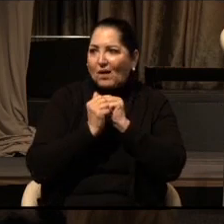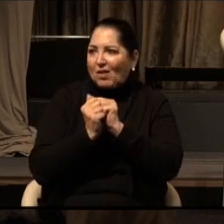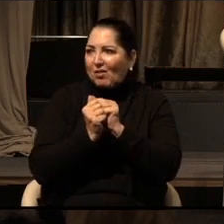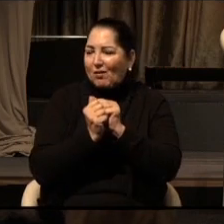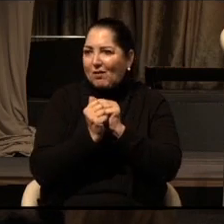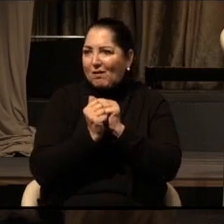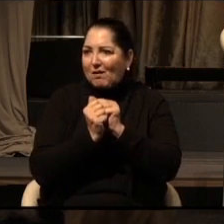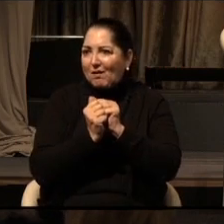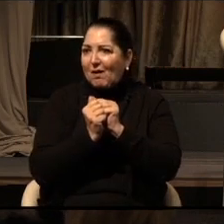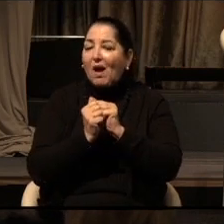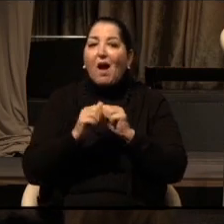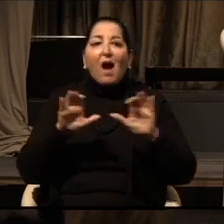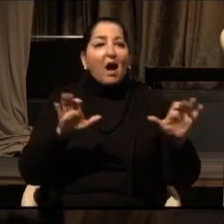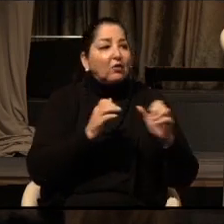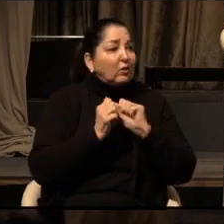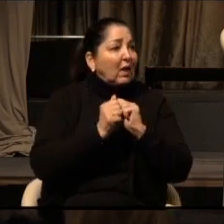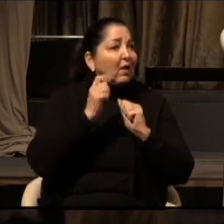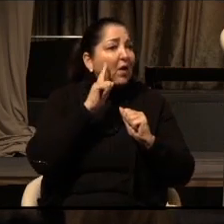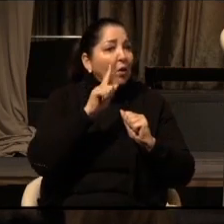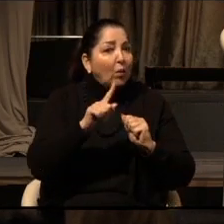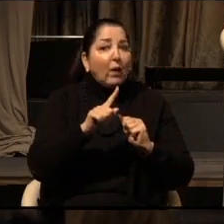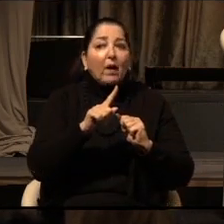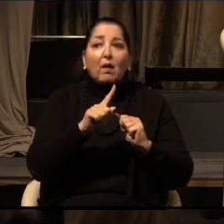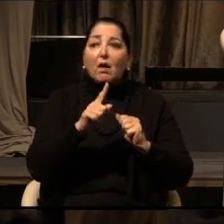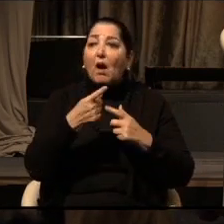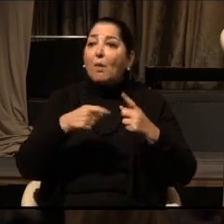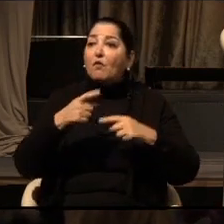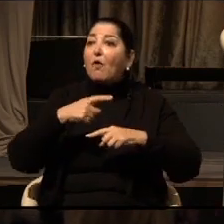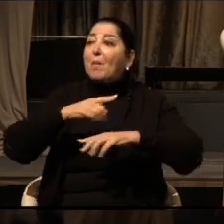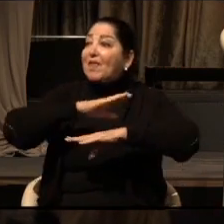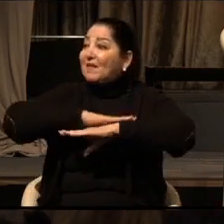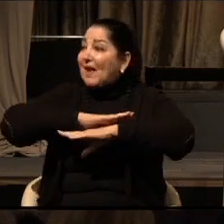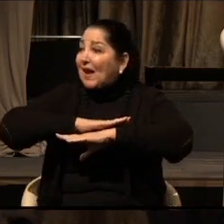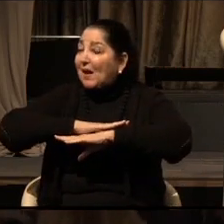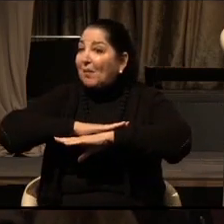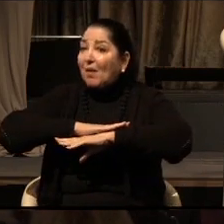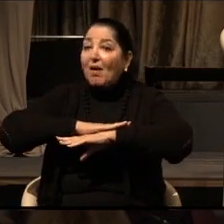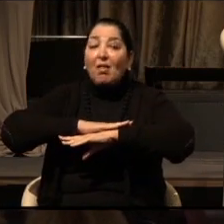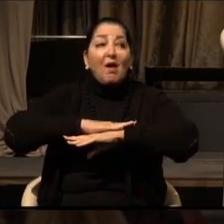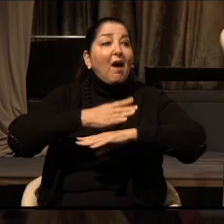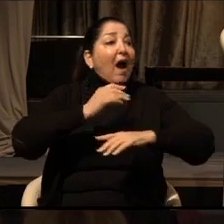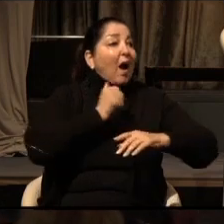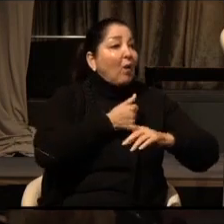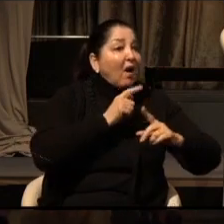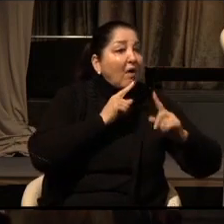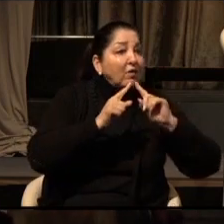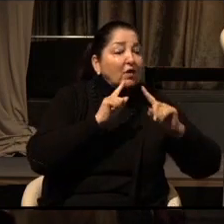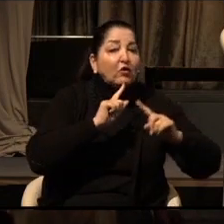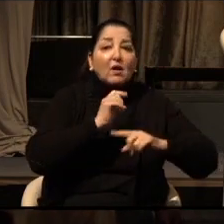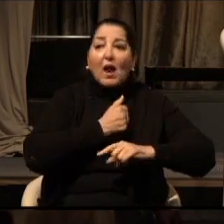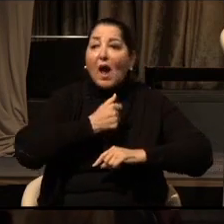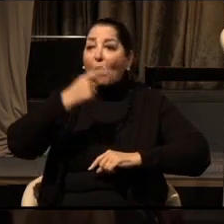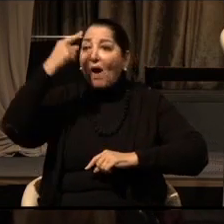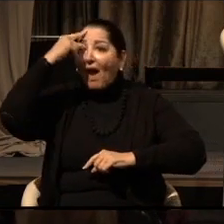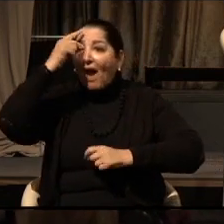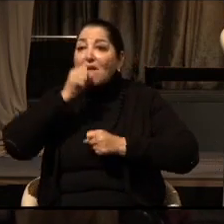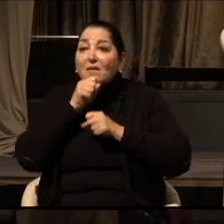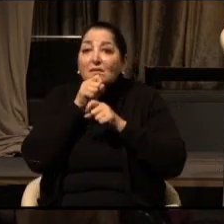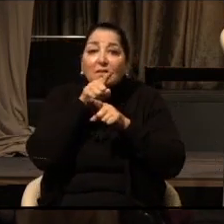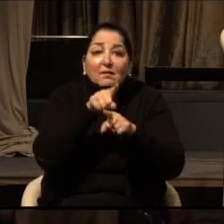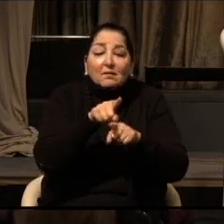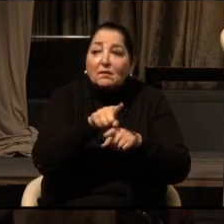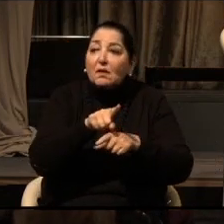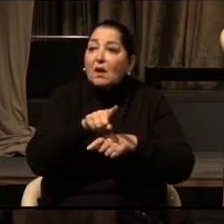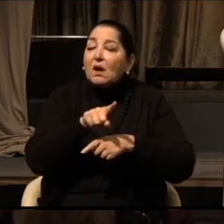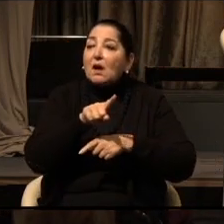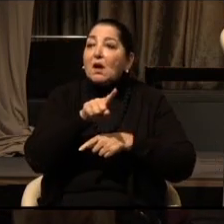this collective action that's going to move out from the tables, out from our conversations, out of our heads, out of